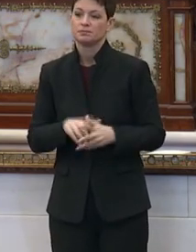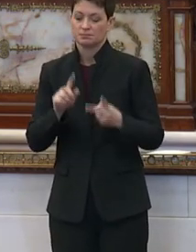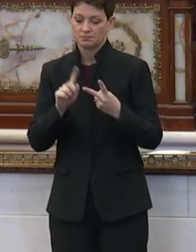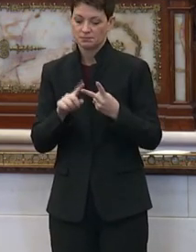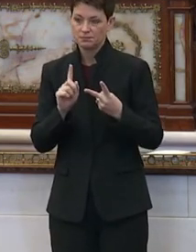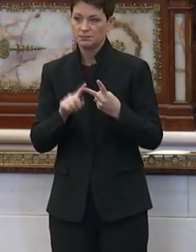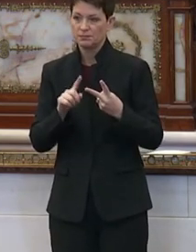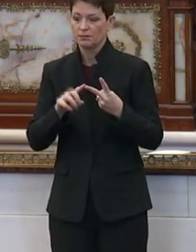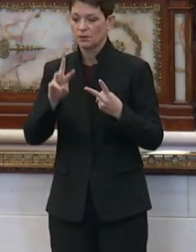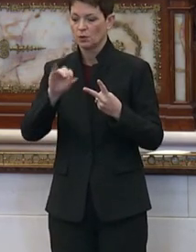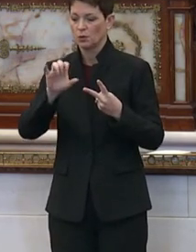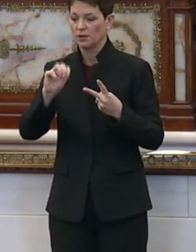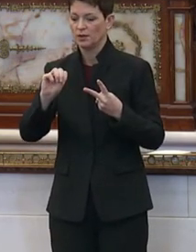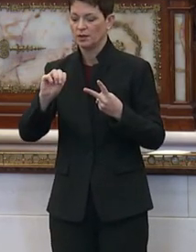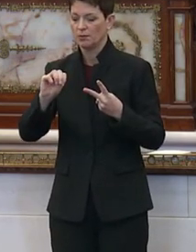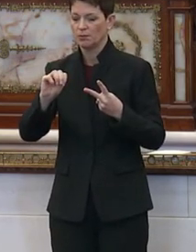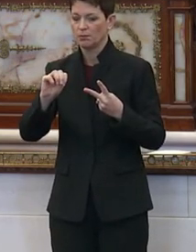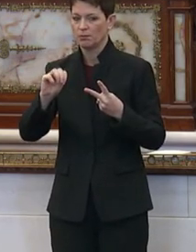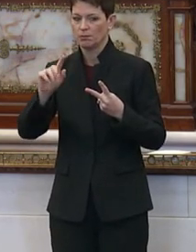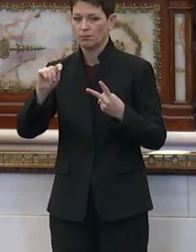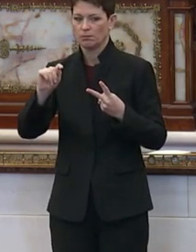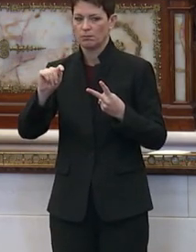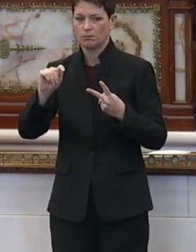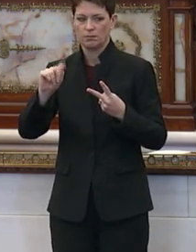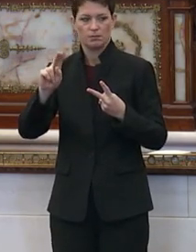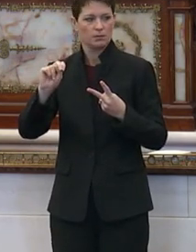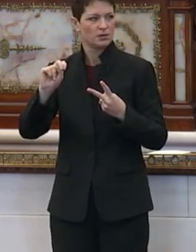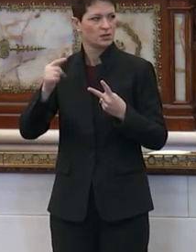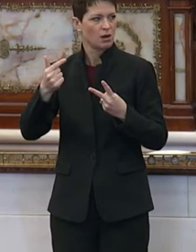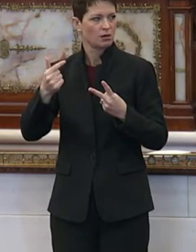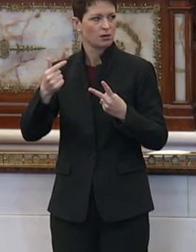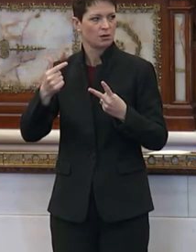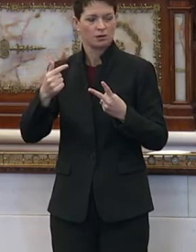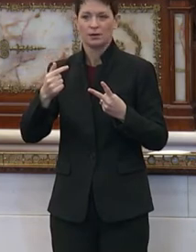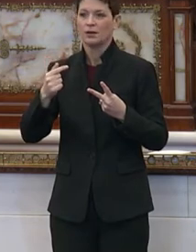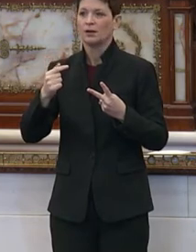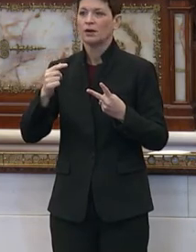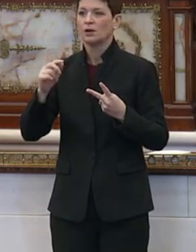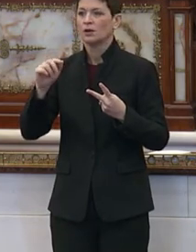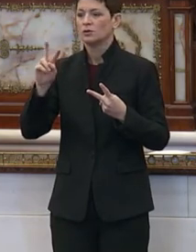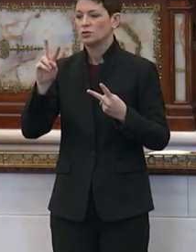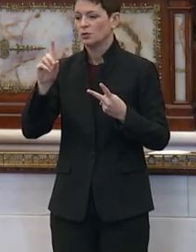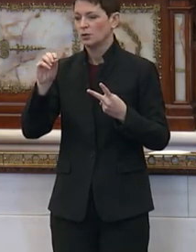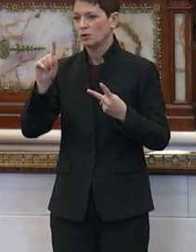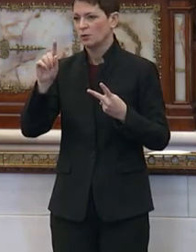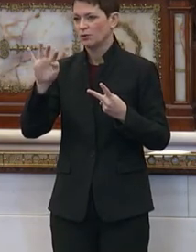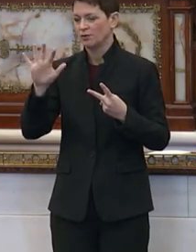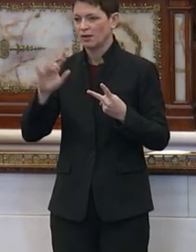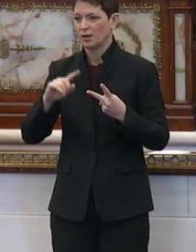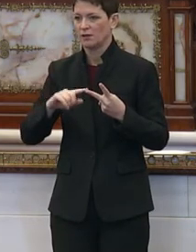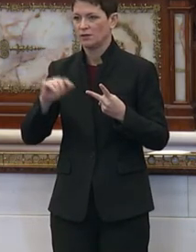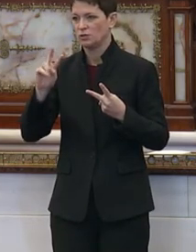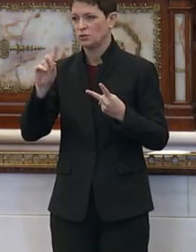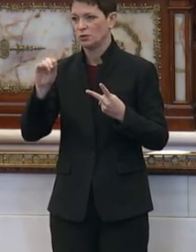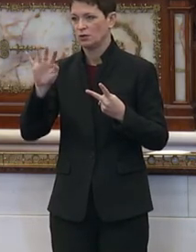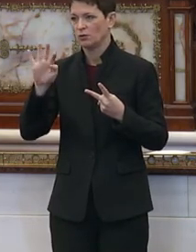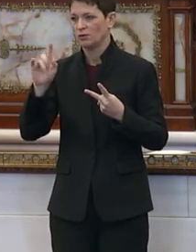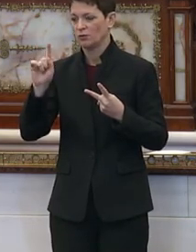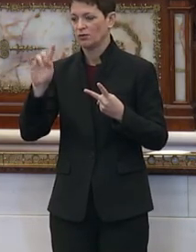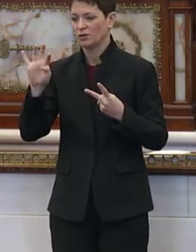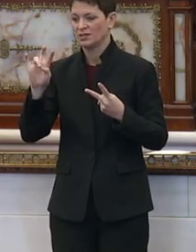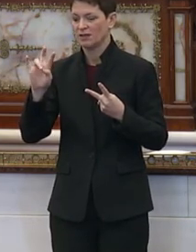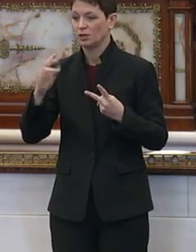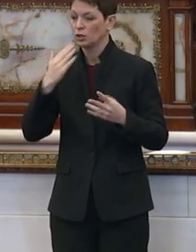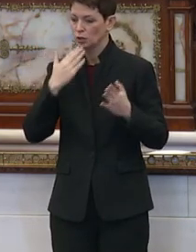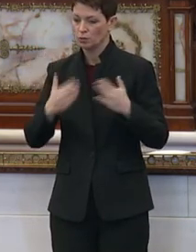The next speaker is William Tung, commenting on 210-927 and 210-145. Good morning. I'll state